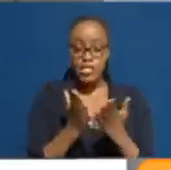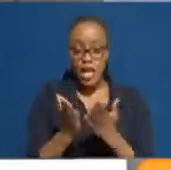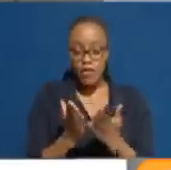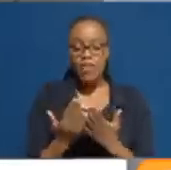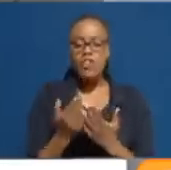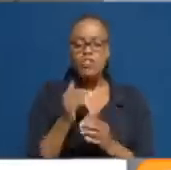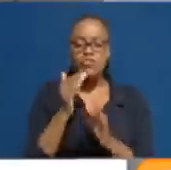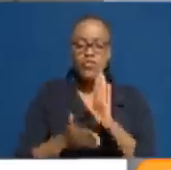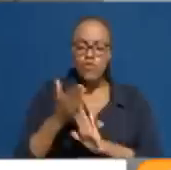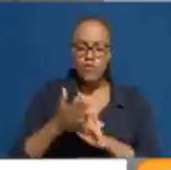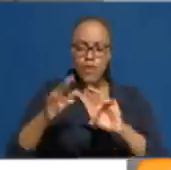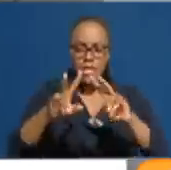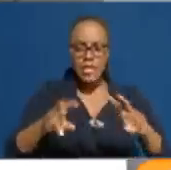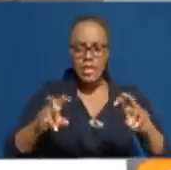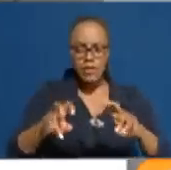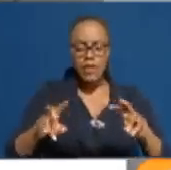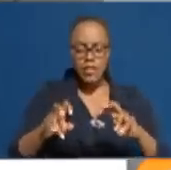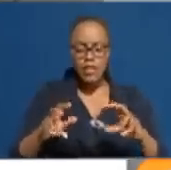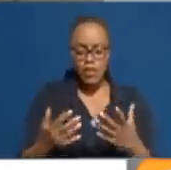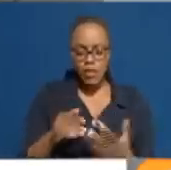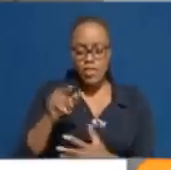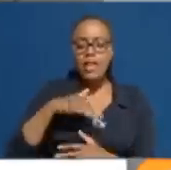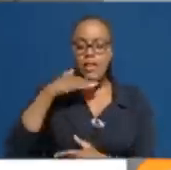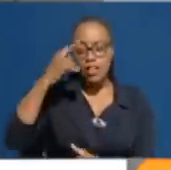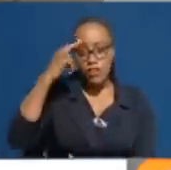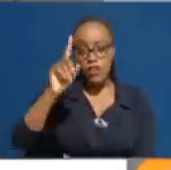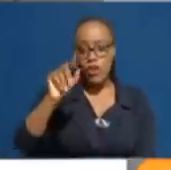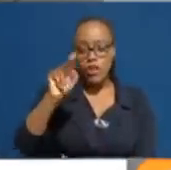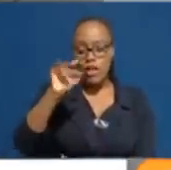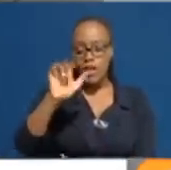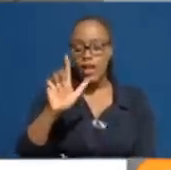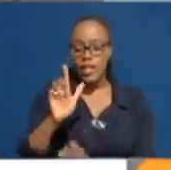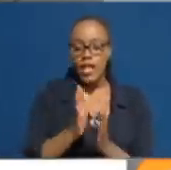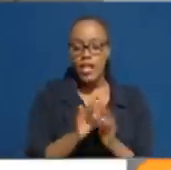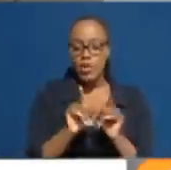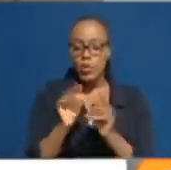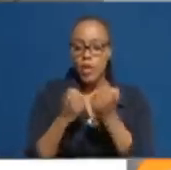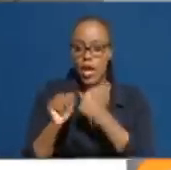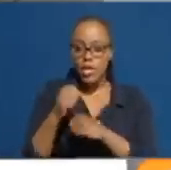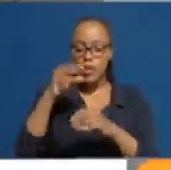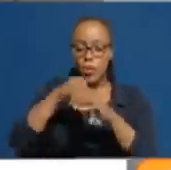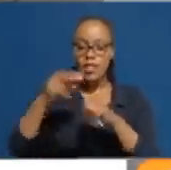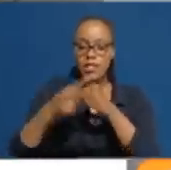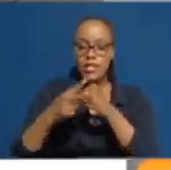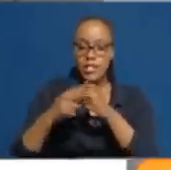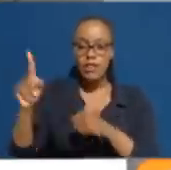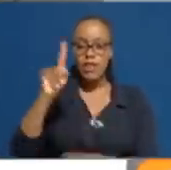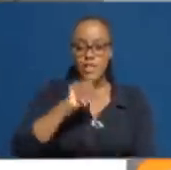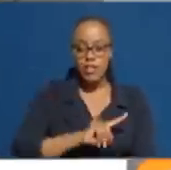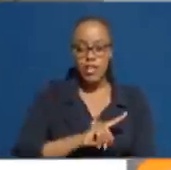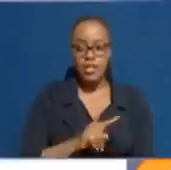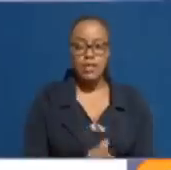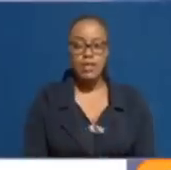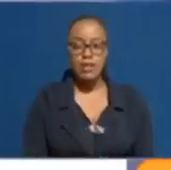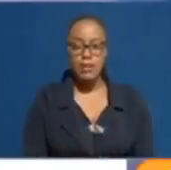to expedite the investigations into Mbolu's death and forward the file for action within 7 days.